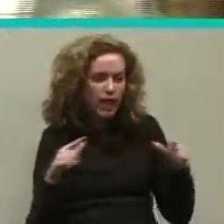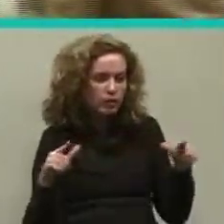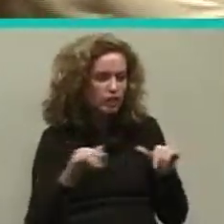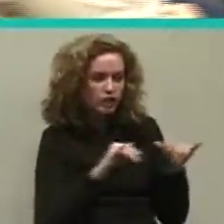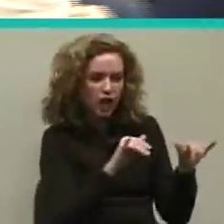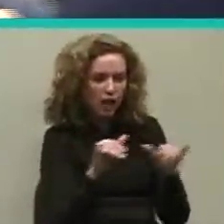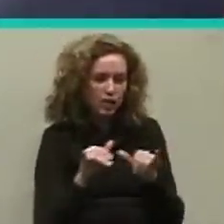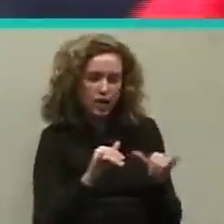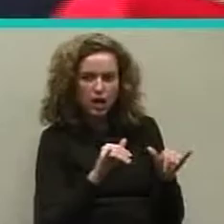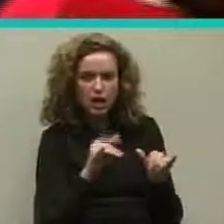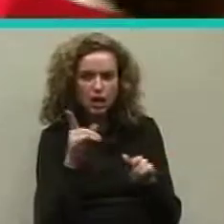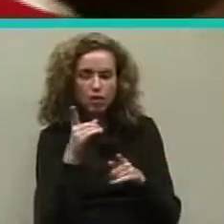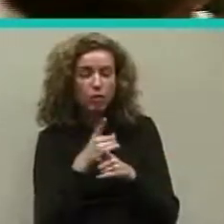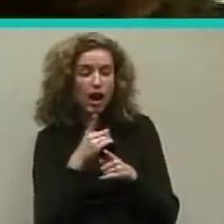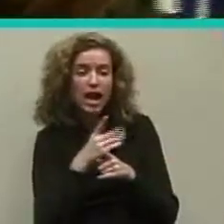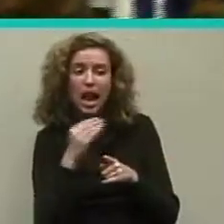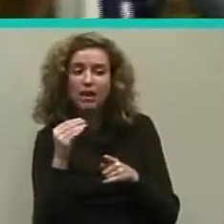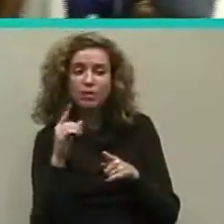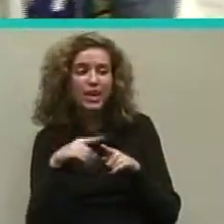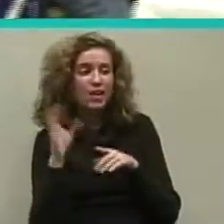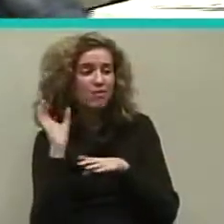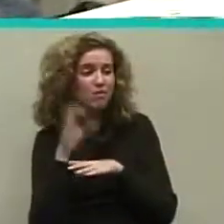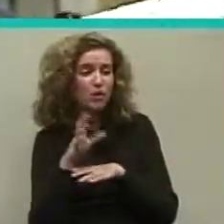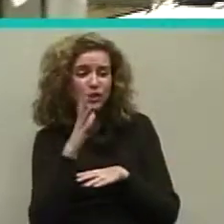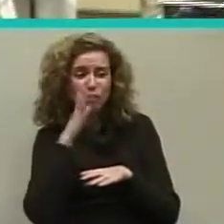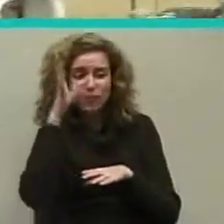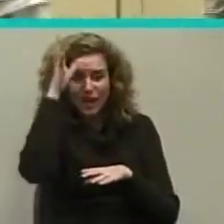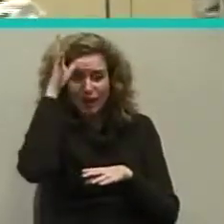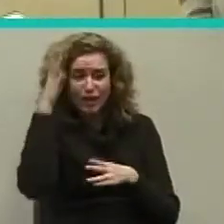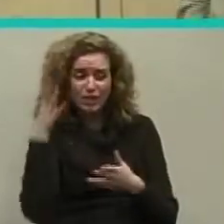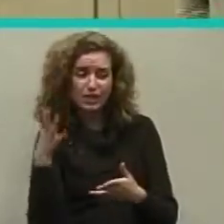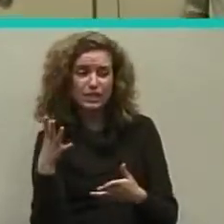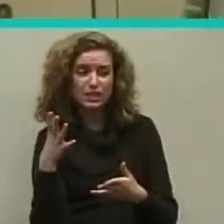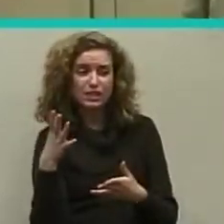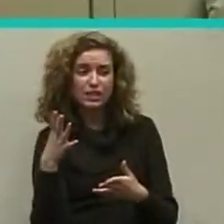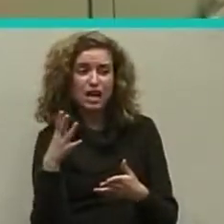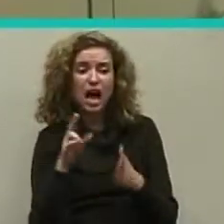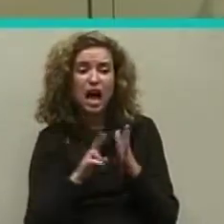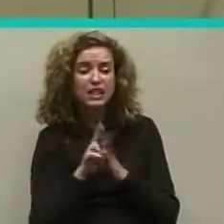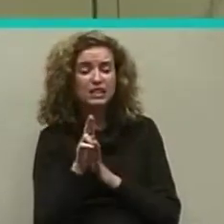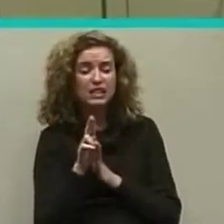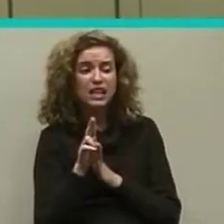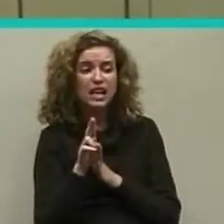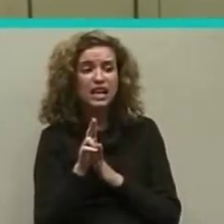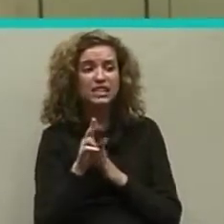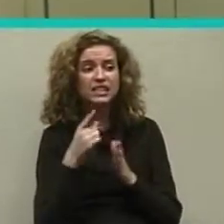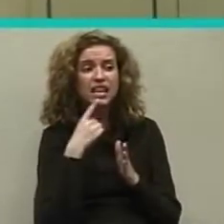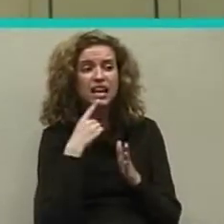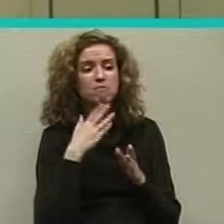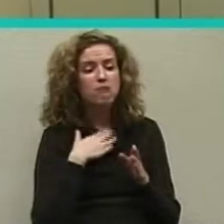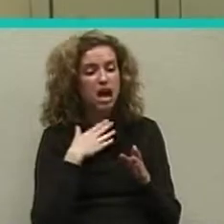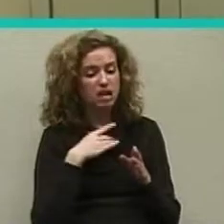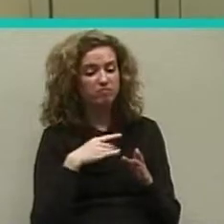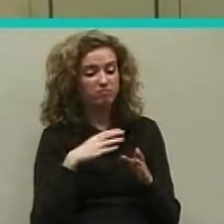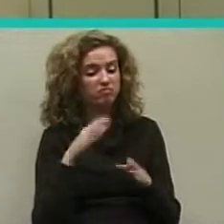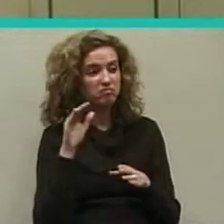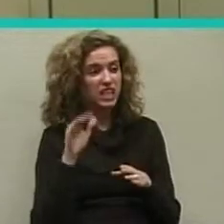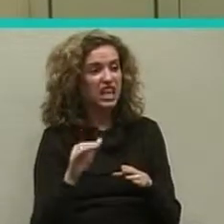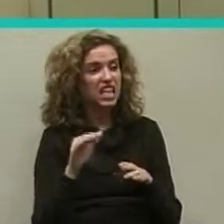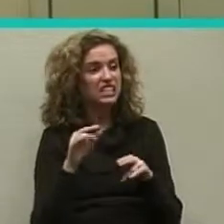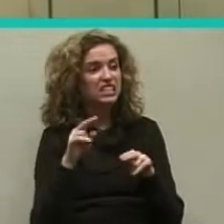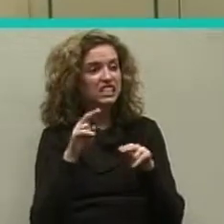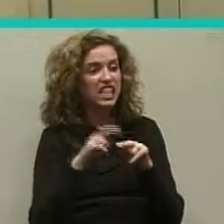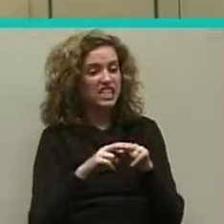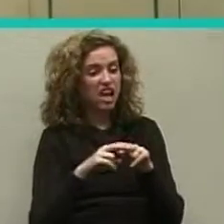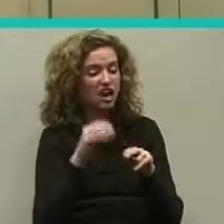force parents to do anything, can we? And you've got an awful lot of parents where, quite frankly, my kid sitting down to do homework doesn't even hit the radar.